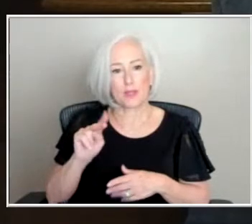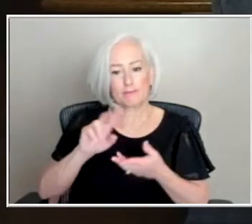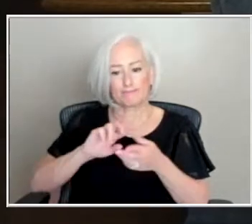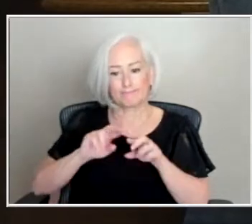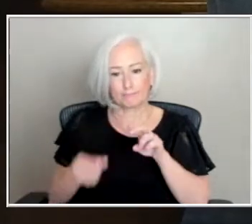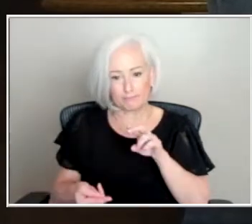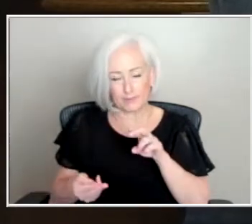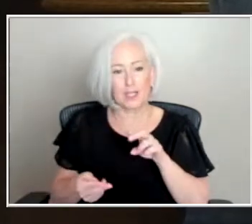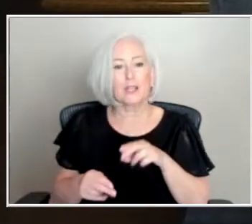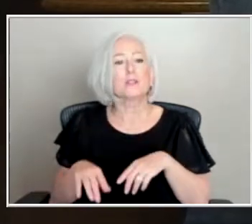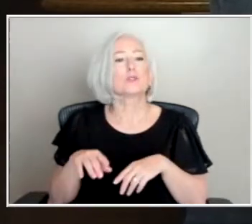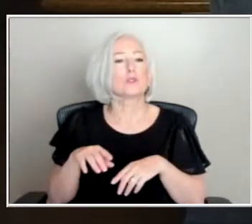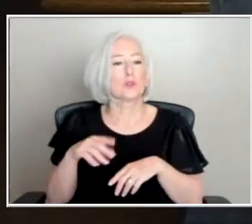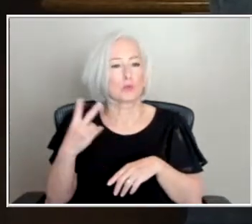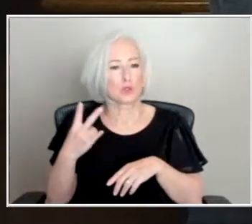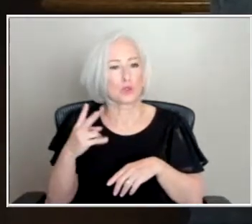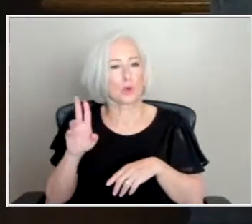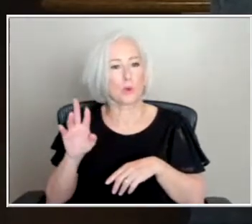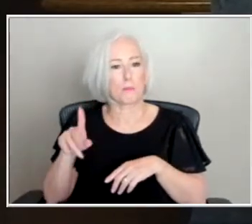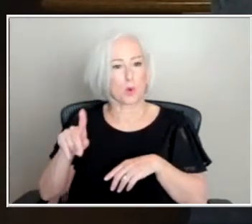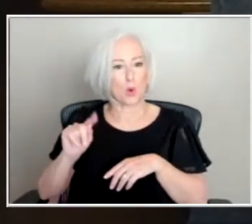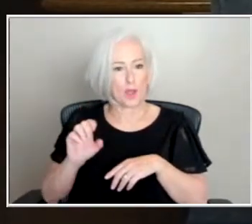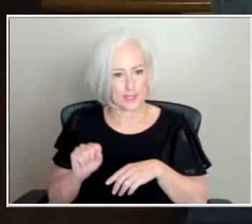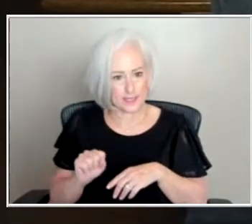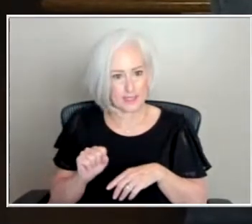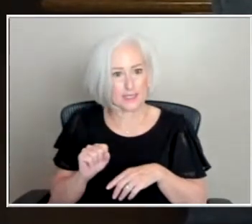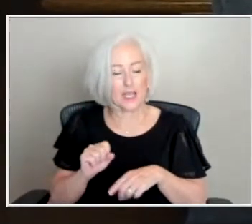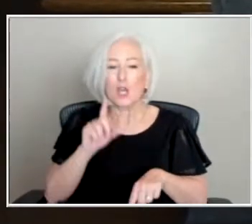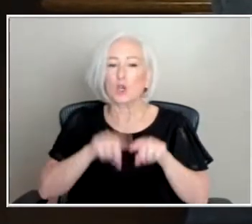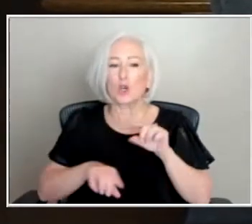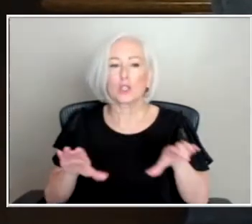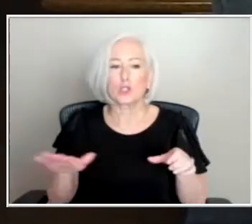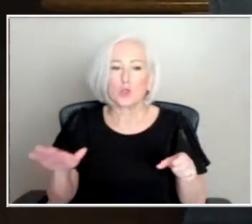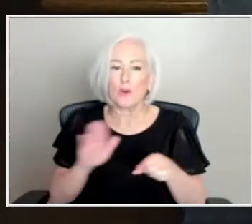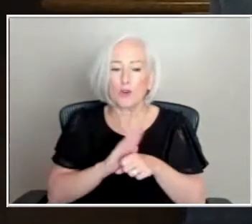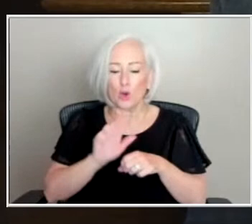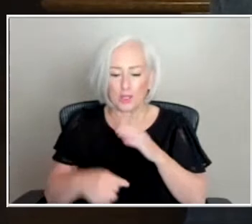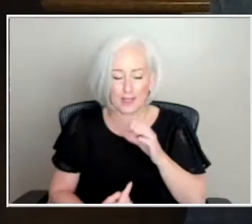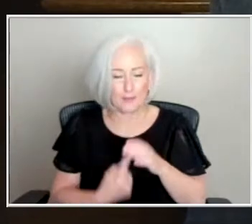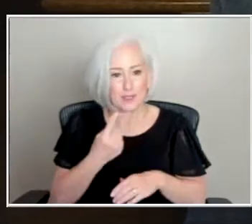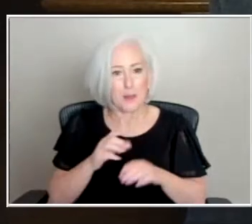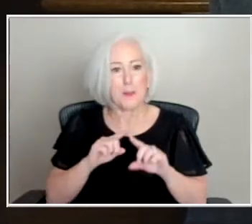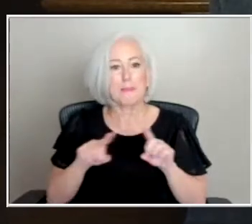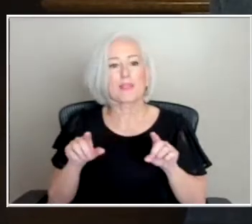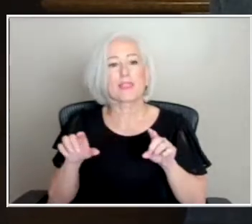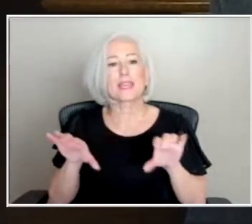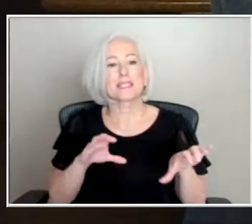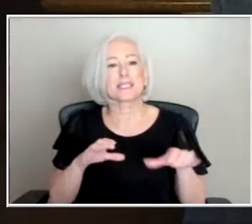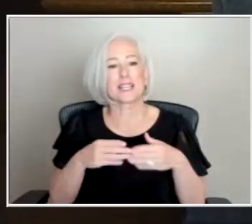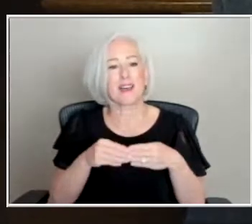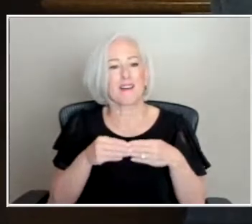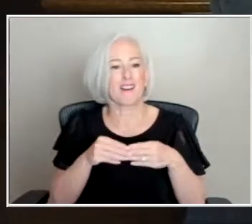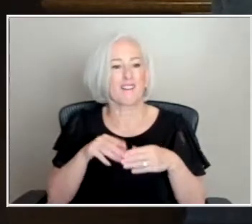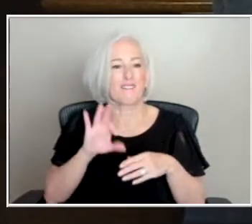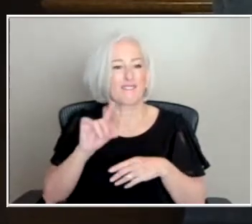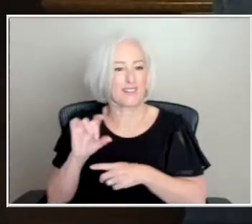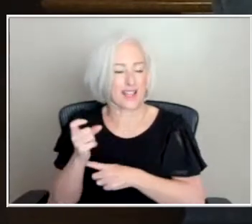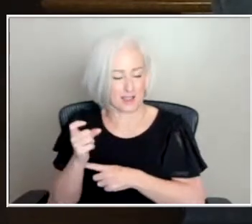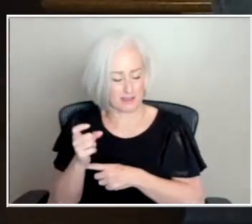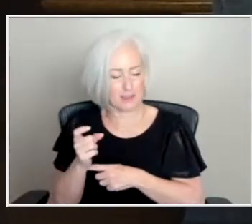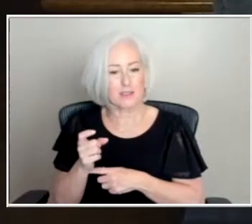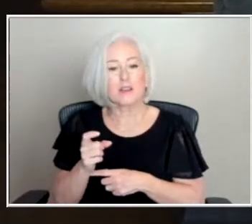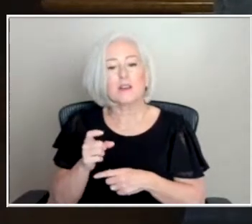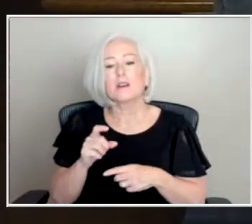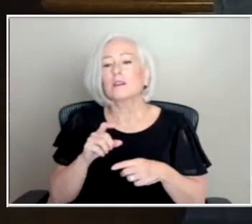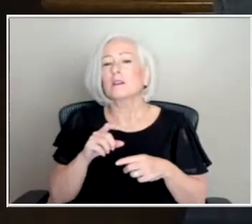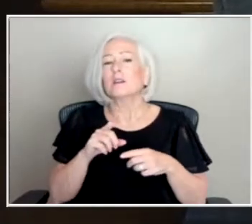me into labor. So they did a flex sig and found 2 polyps and a bleeding ulcer. Started me on different medications, started me on Miralax,